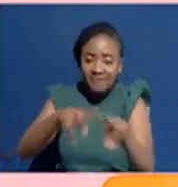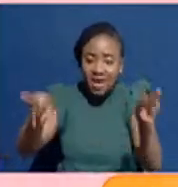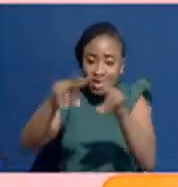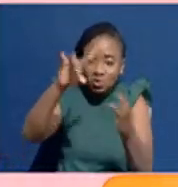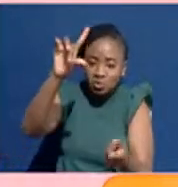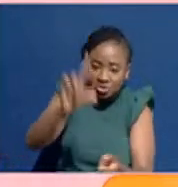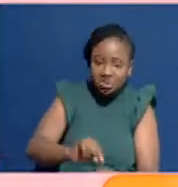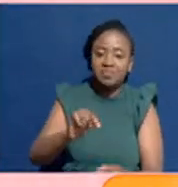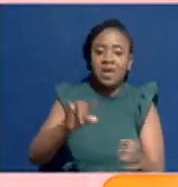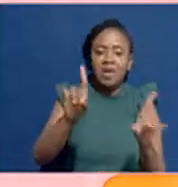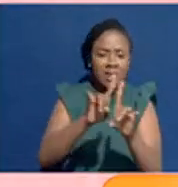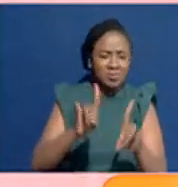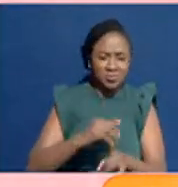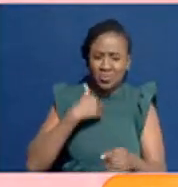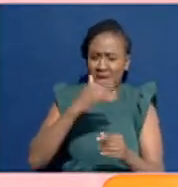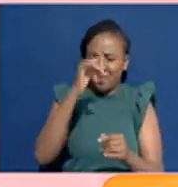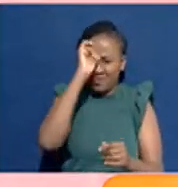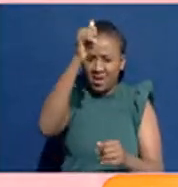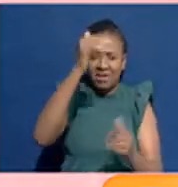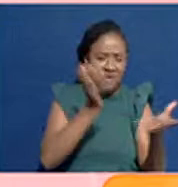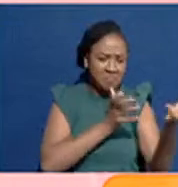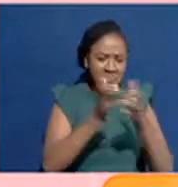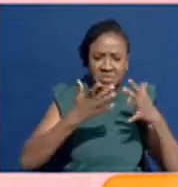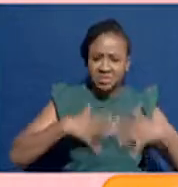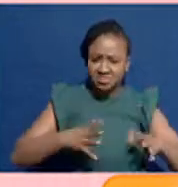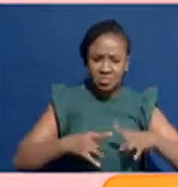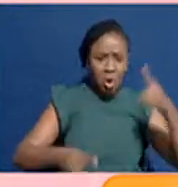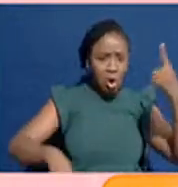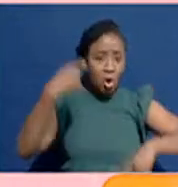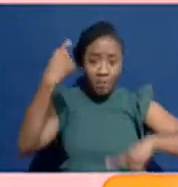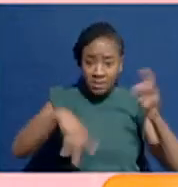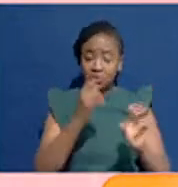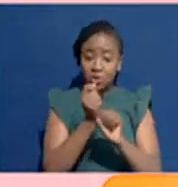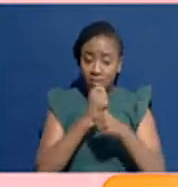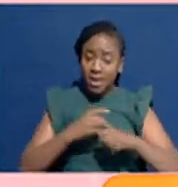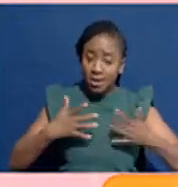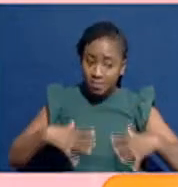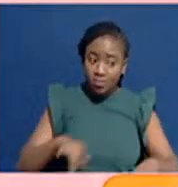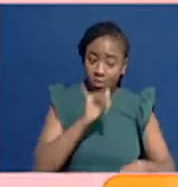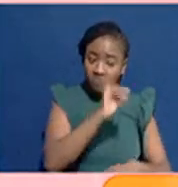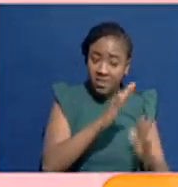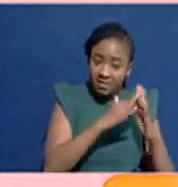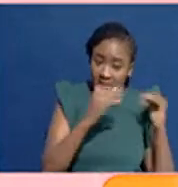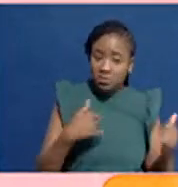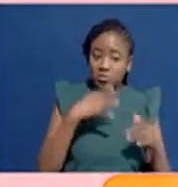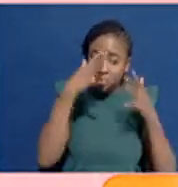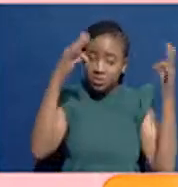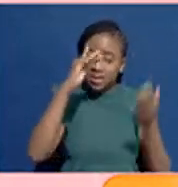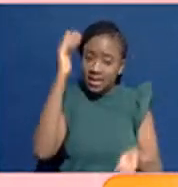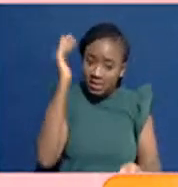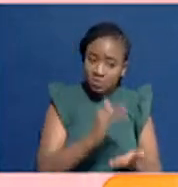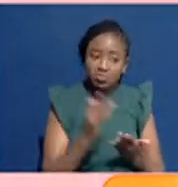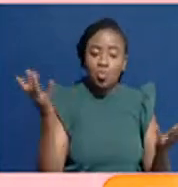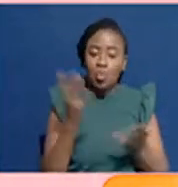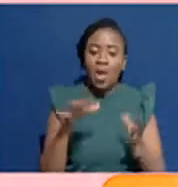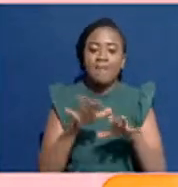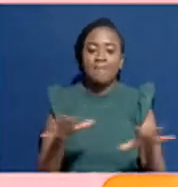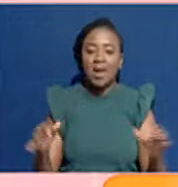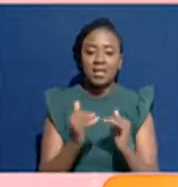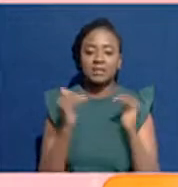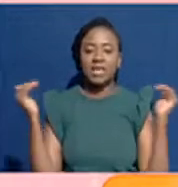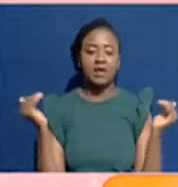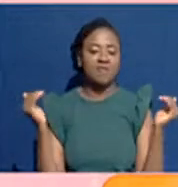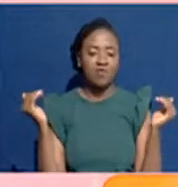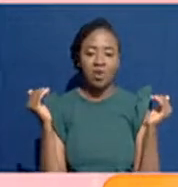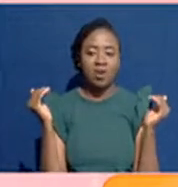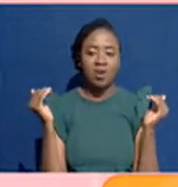we have very clever business people, Sam. Competition drives the owner of that property to push it to the point where the market is placing it,